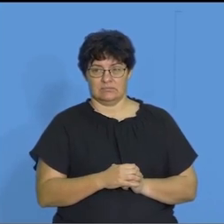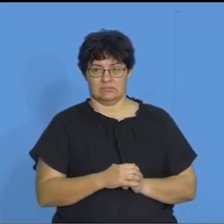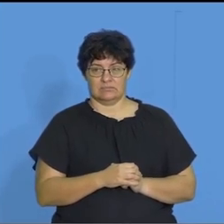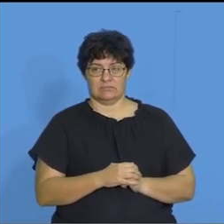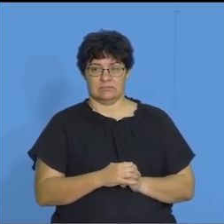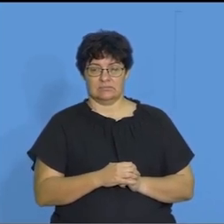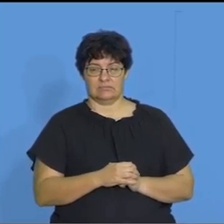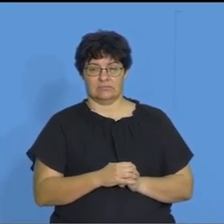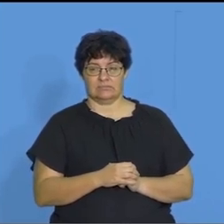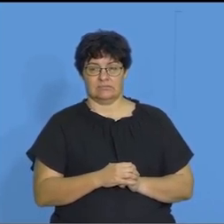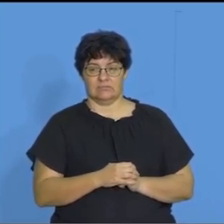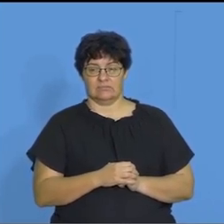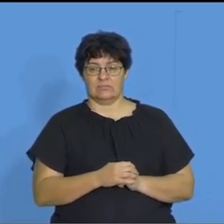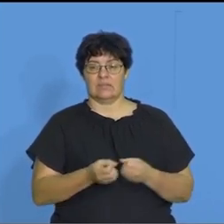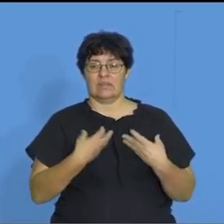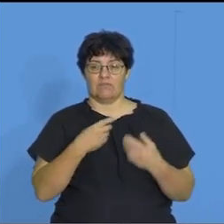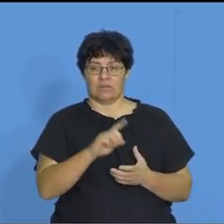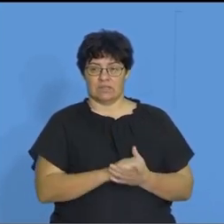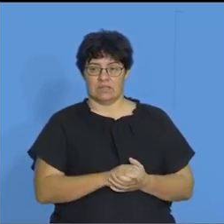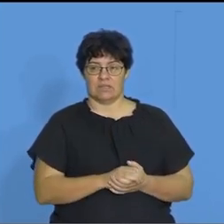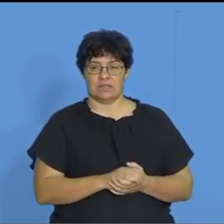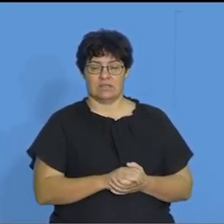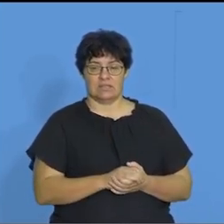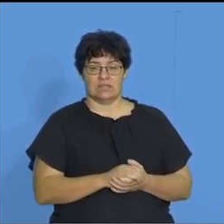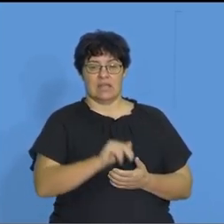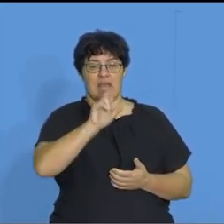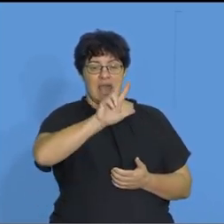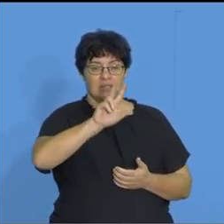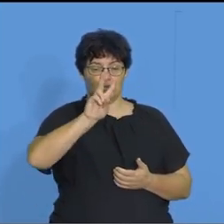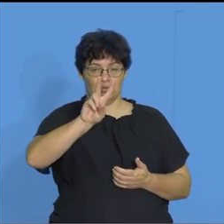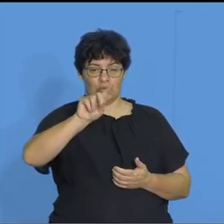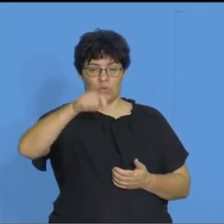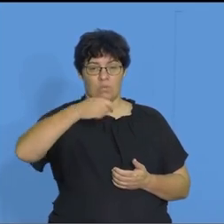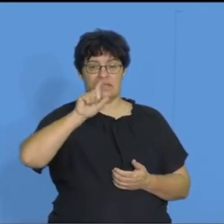times 100, okay? What does that give us? As a decimal fraction, it's